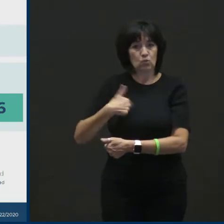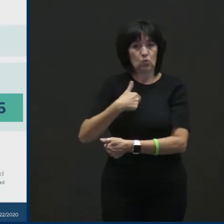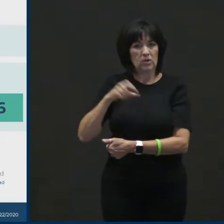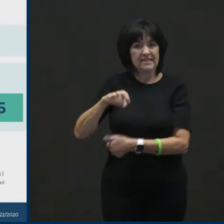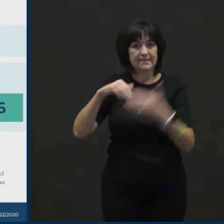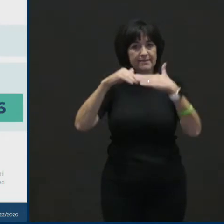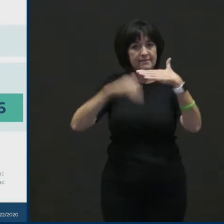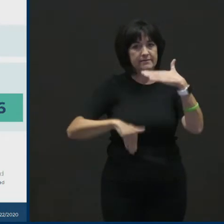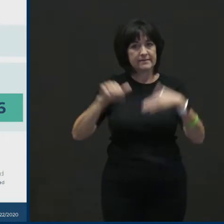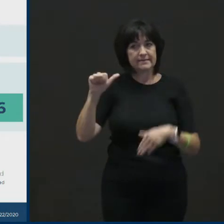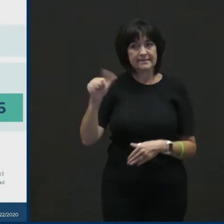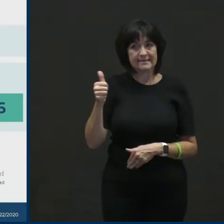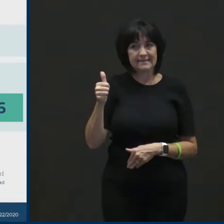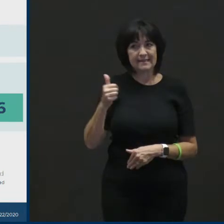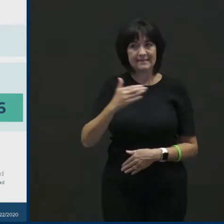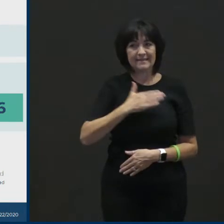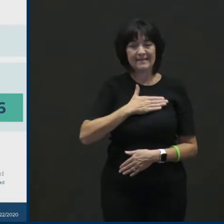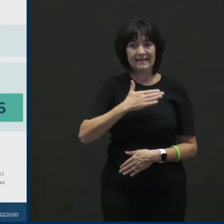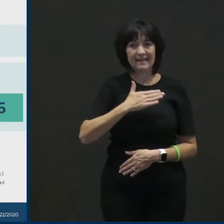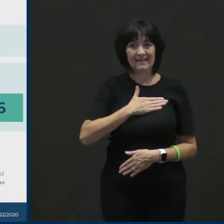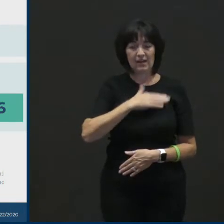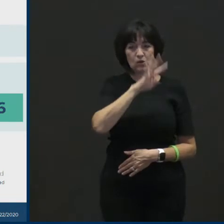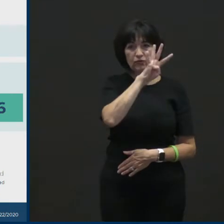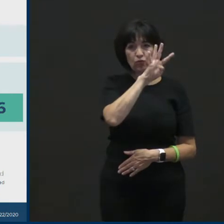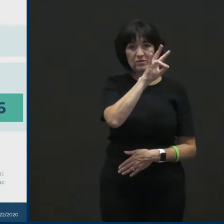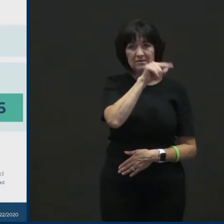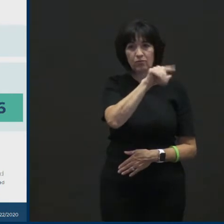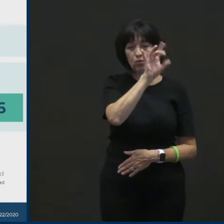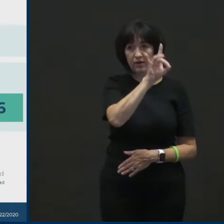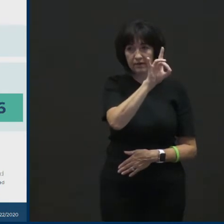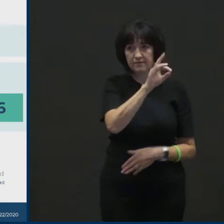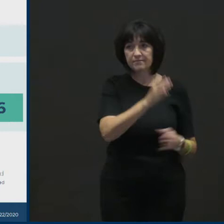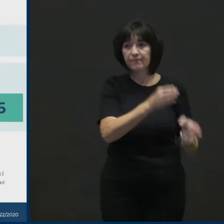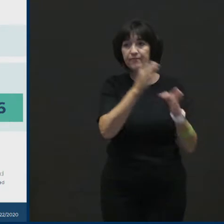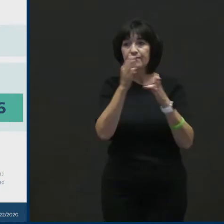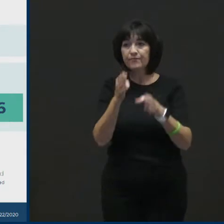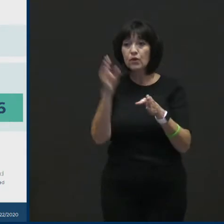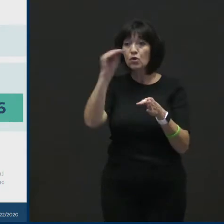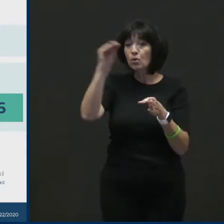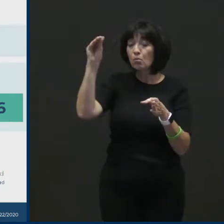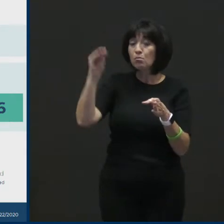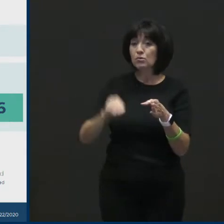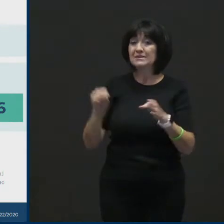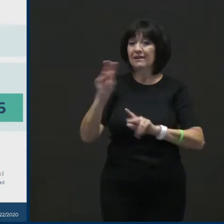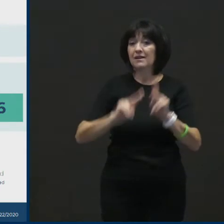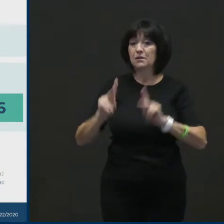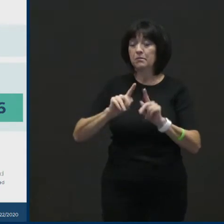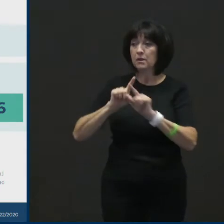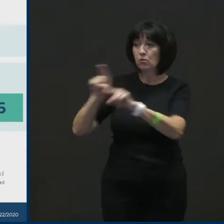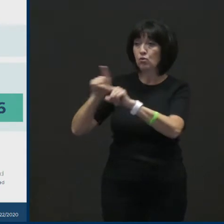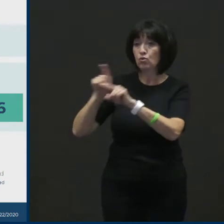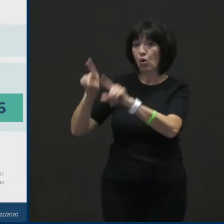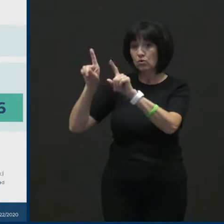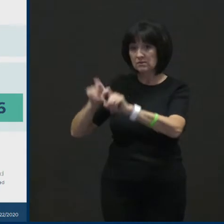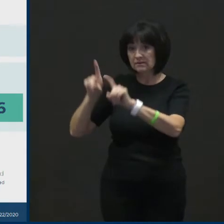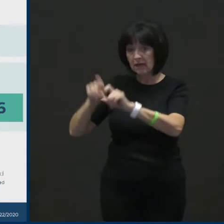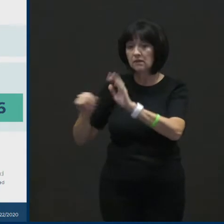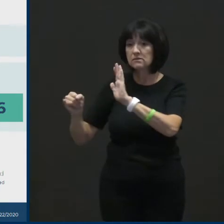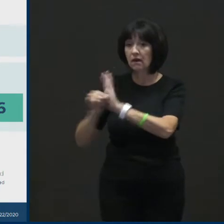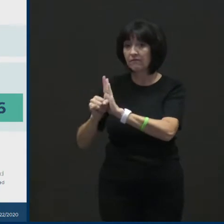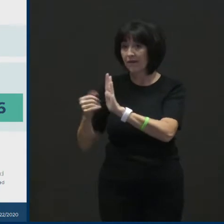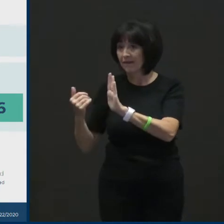there. Percent positive, though, I mentioned this, we're at 4.1% on this measure. Today, I think the 7-day moving average